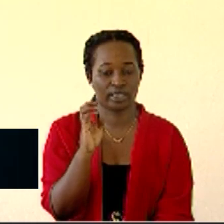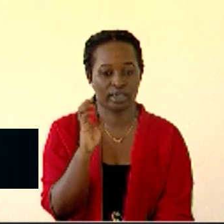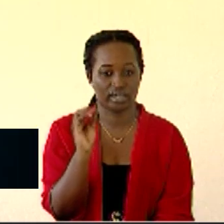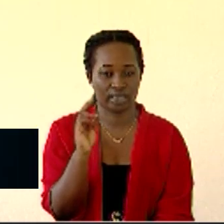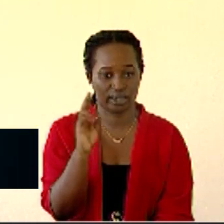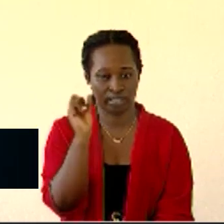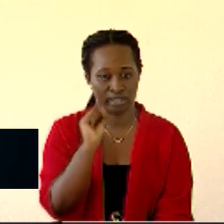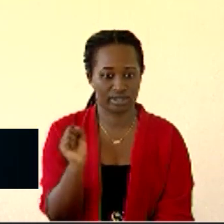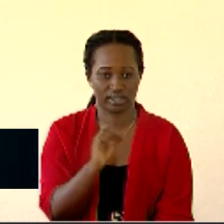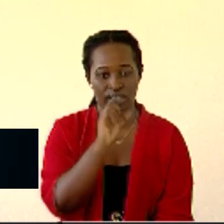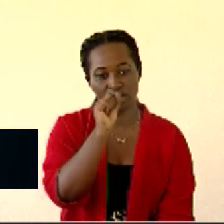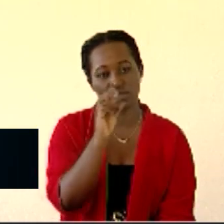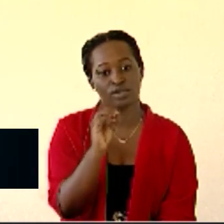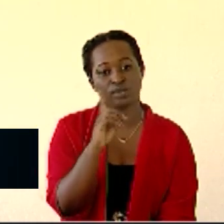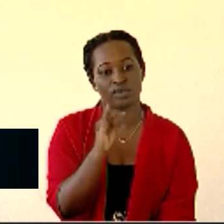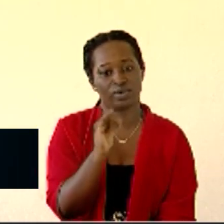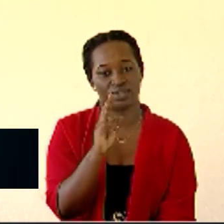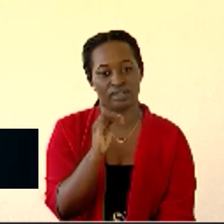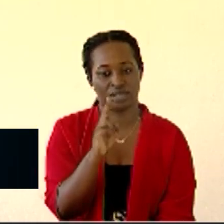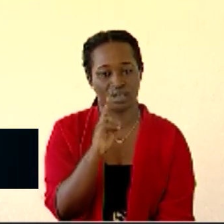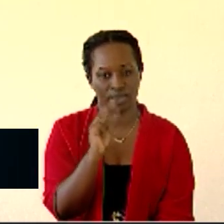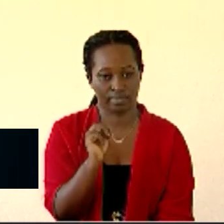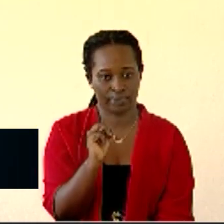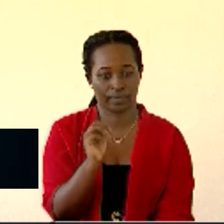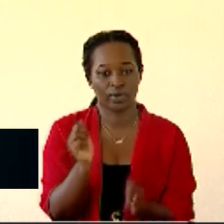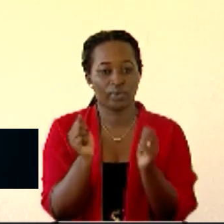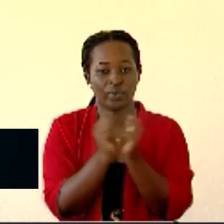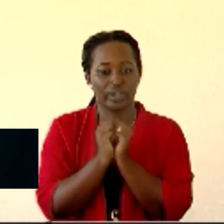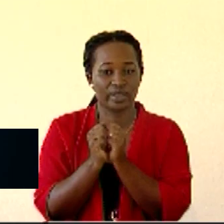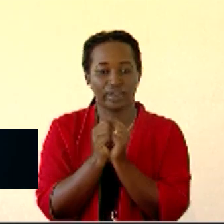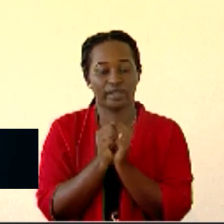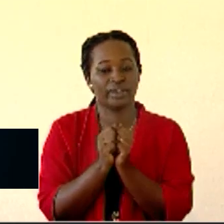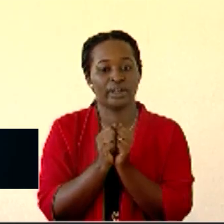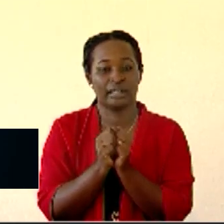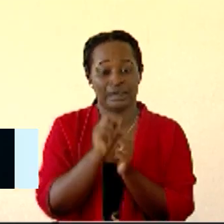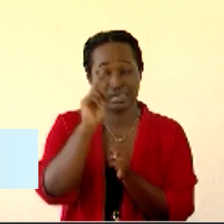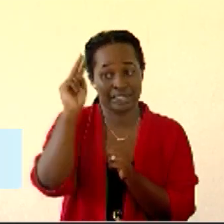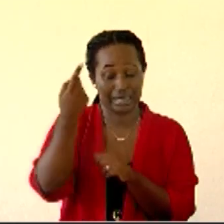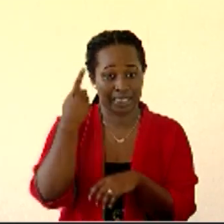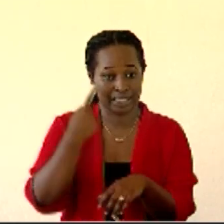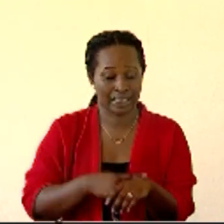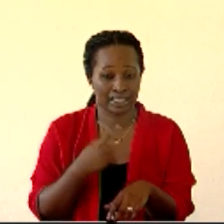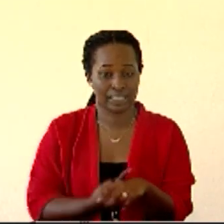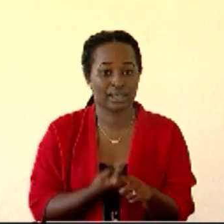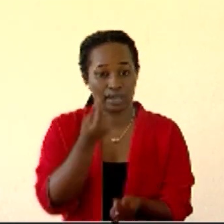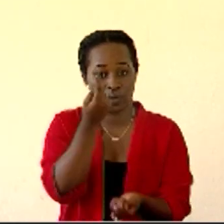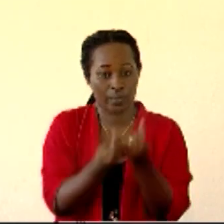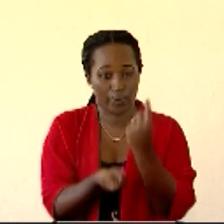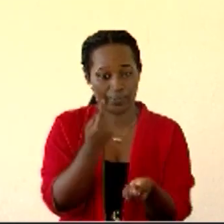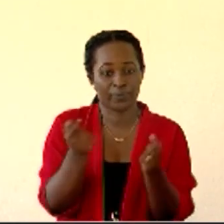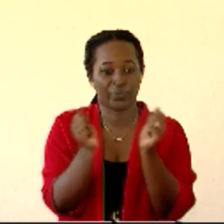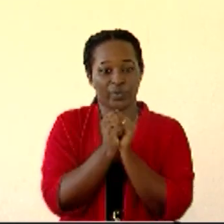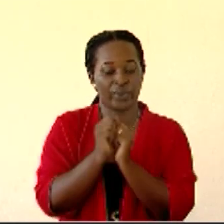with an aqueous acid. So in the second case, it was heated or boiled with